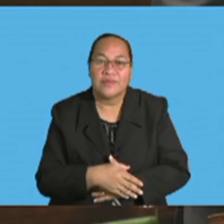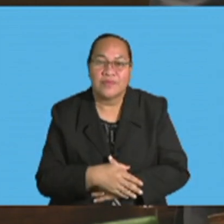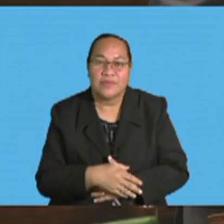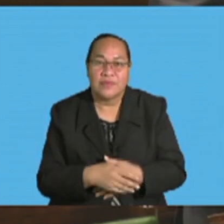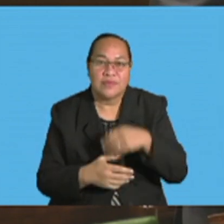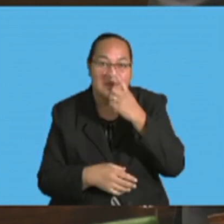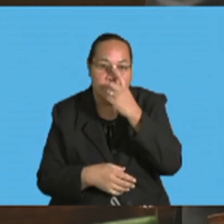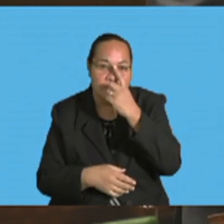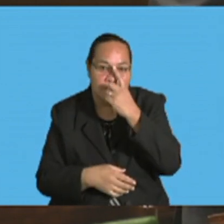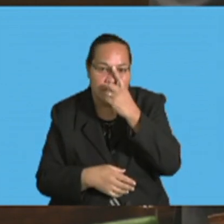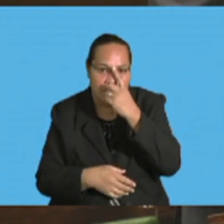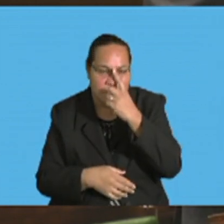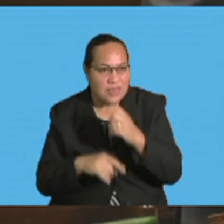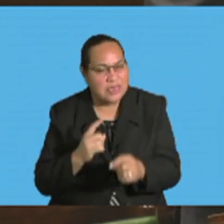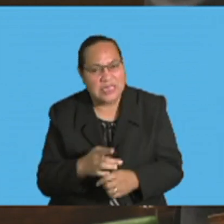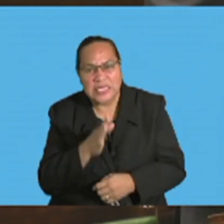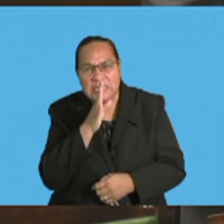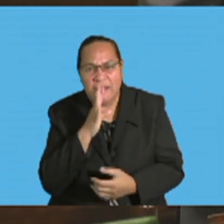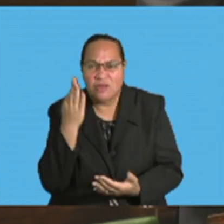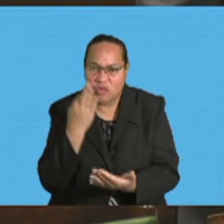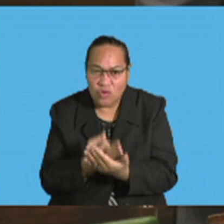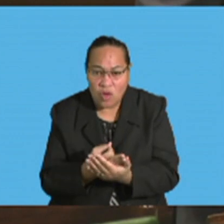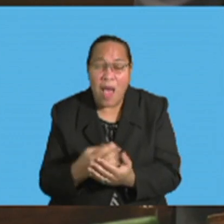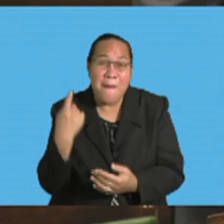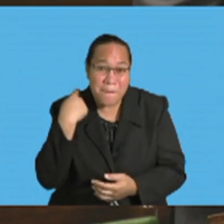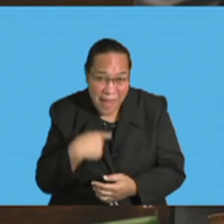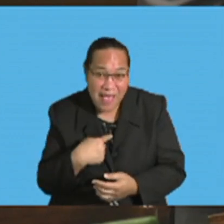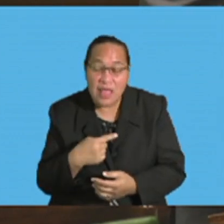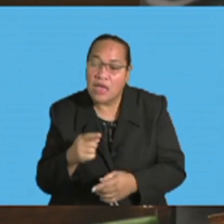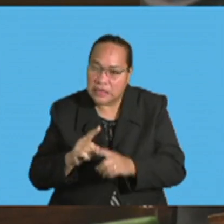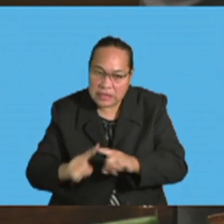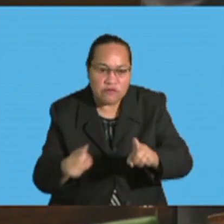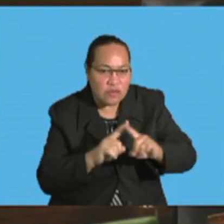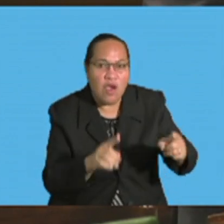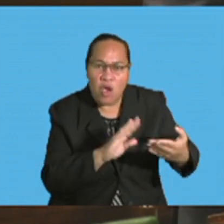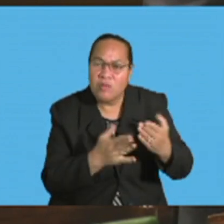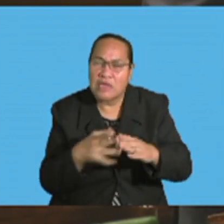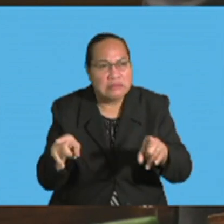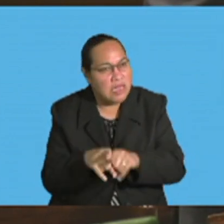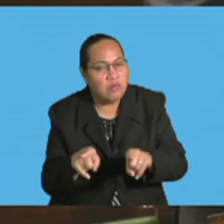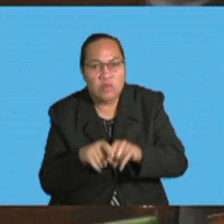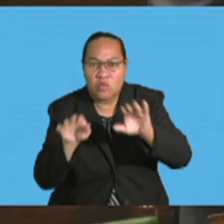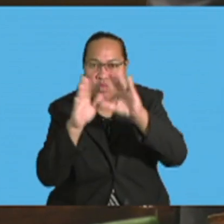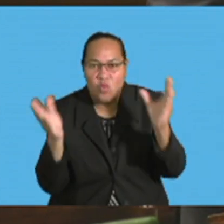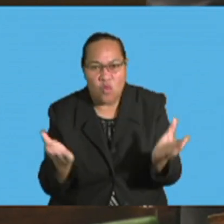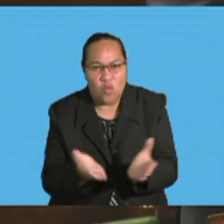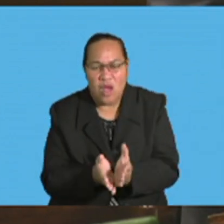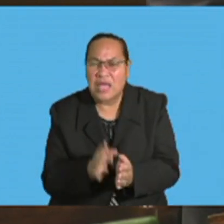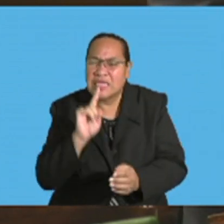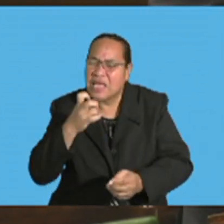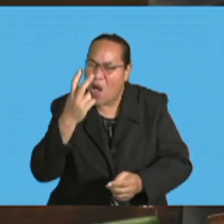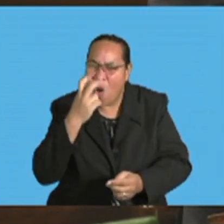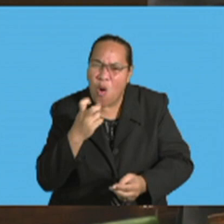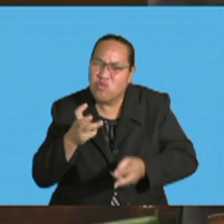Mr. Speaker, the tragic reality is that murder in all communities all over the world is as ancient as